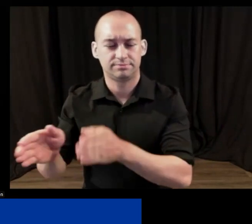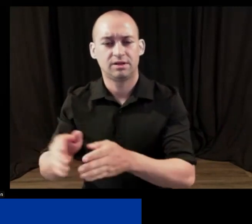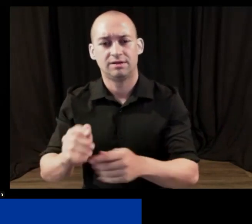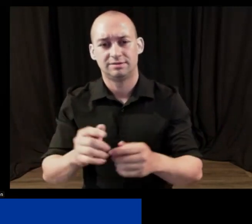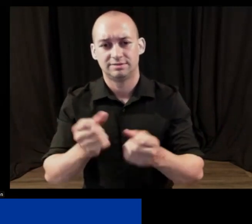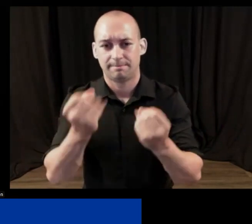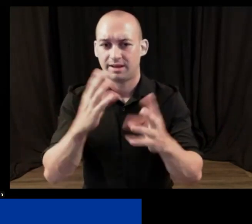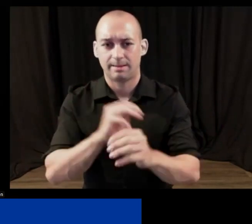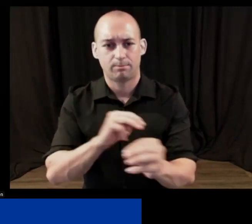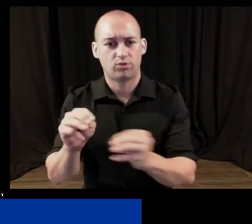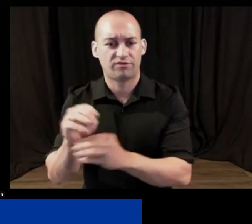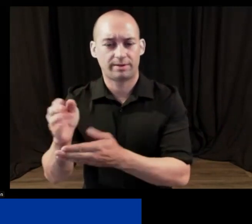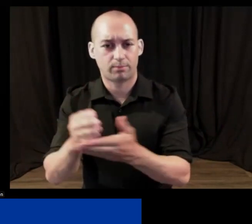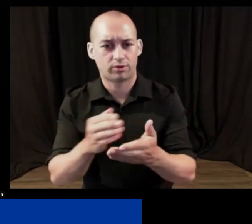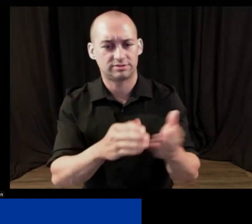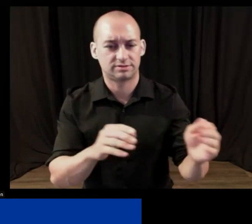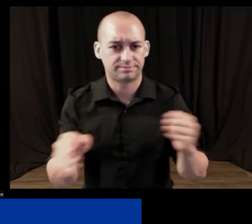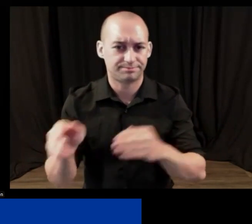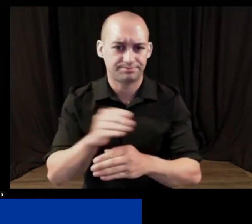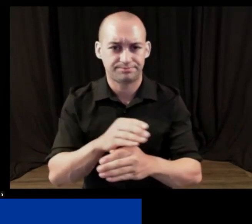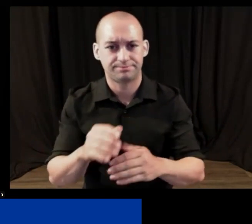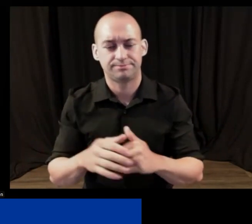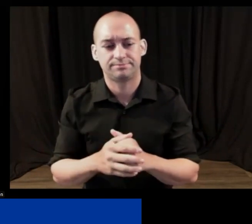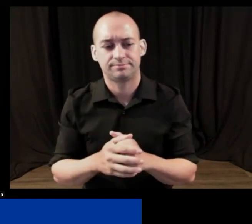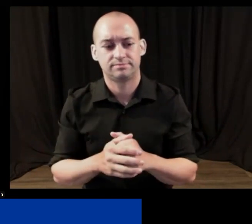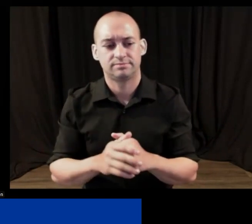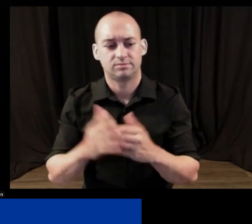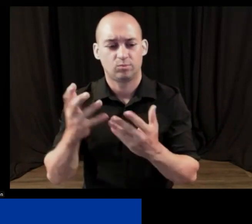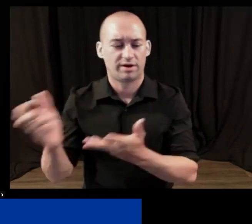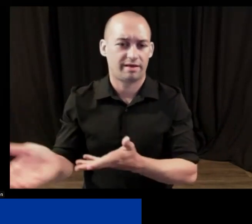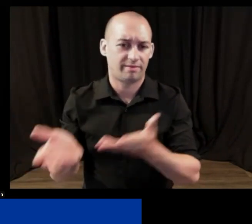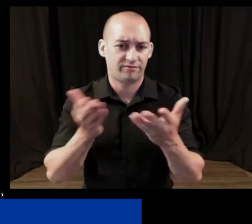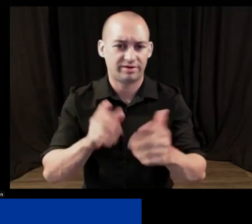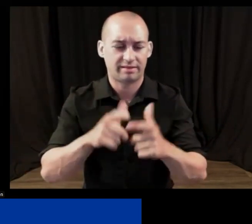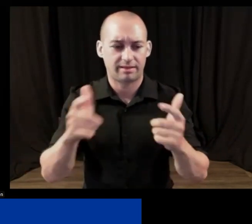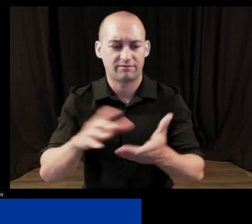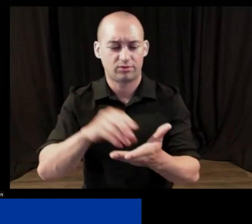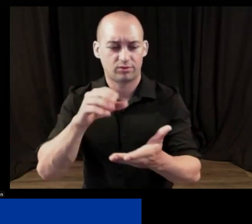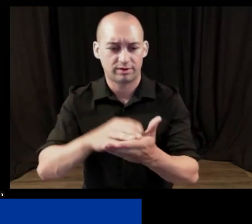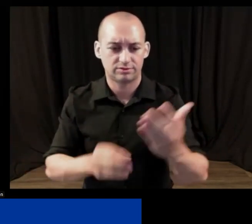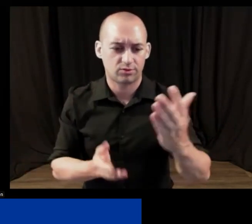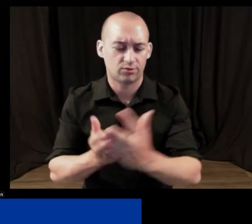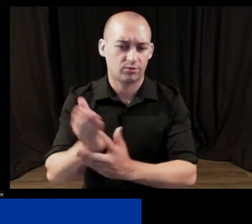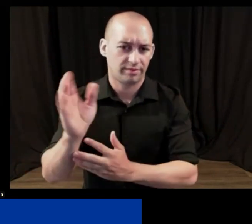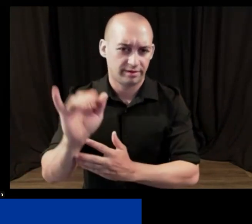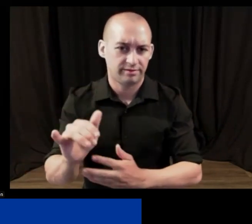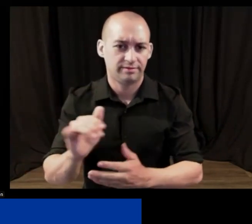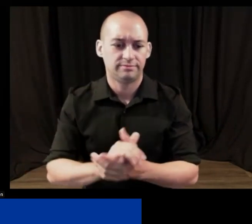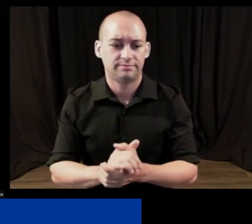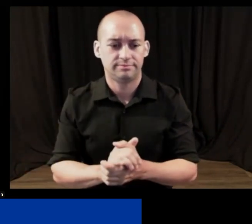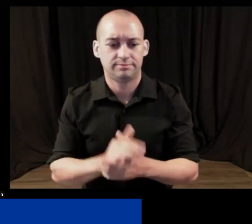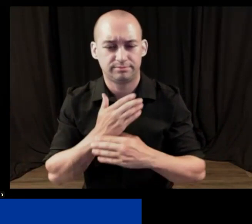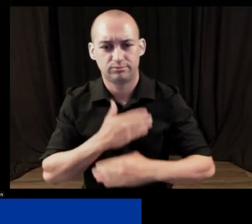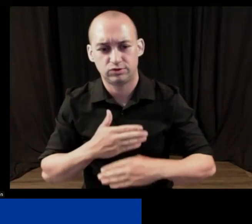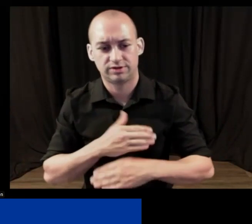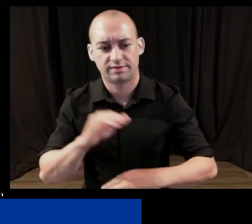same time, and we hope to be, elevating a lot of our learnings throughout. So Appreciate that. Okay,